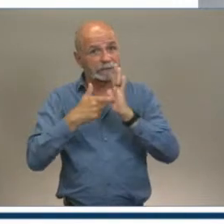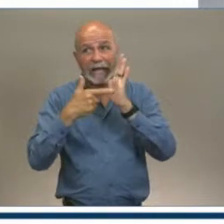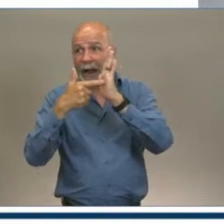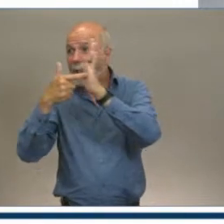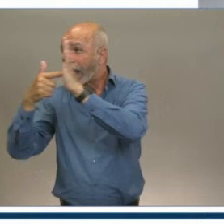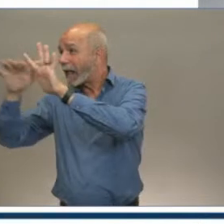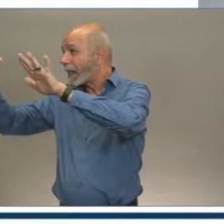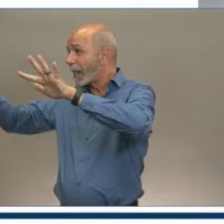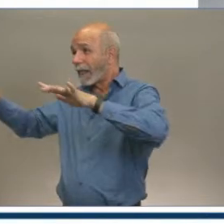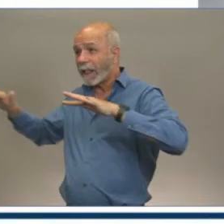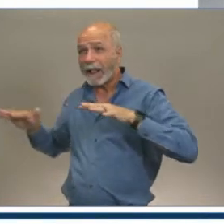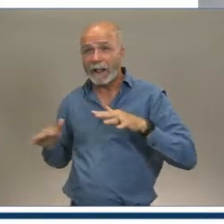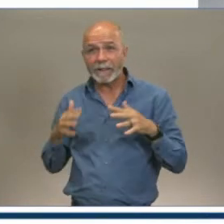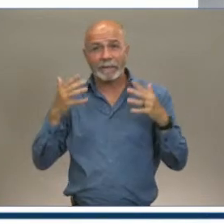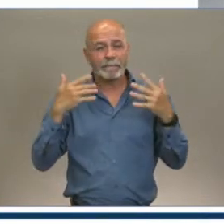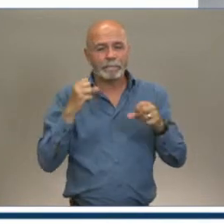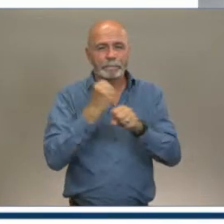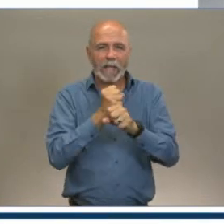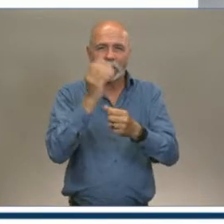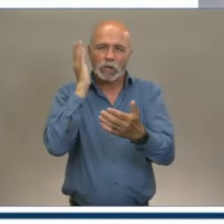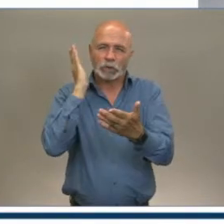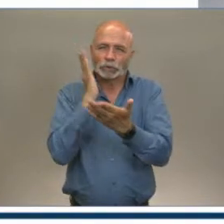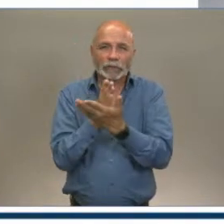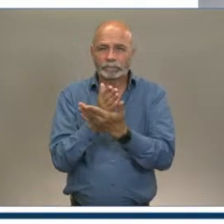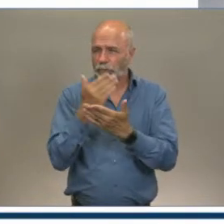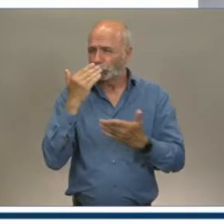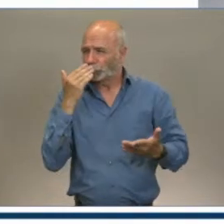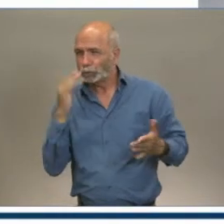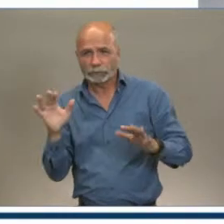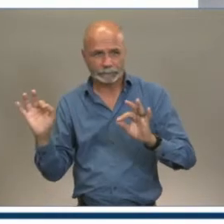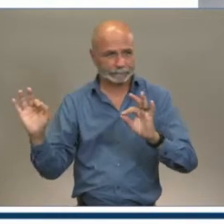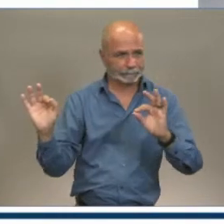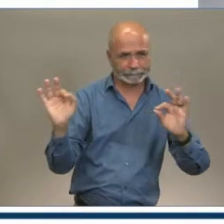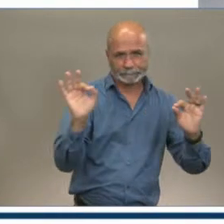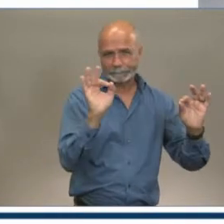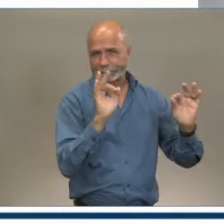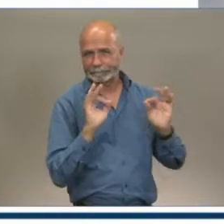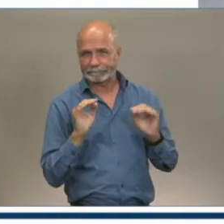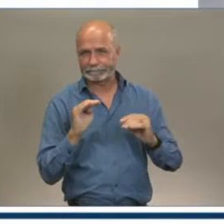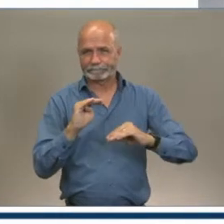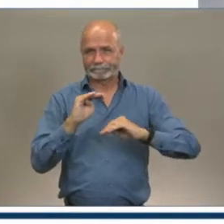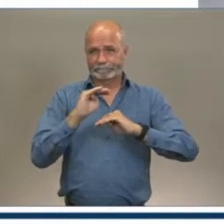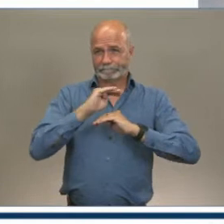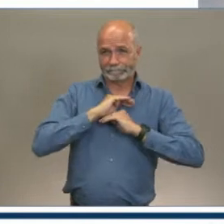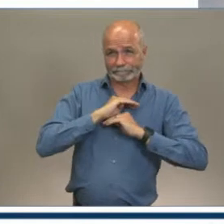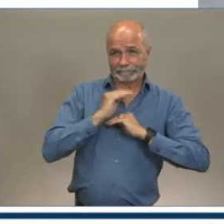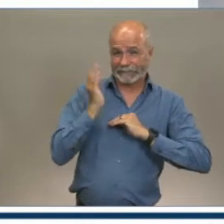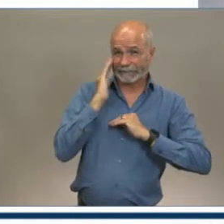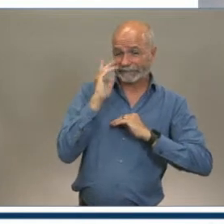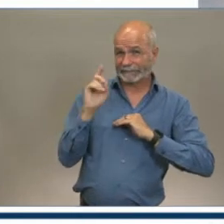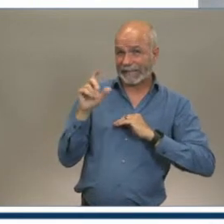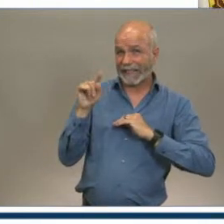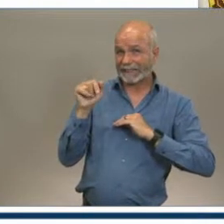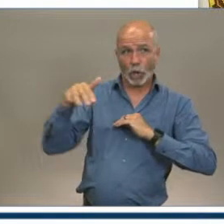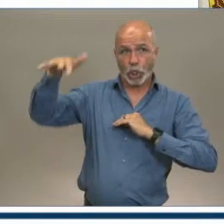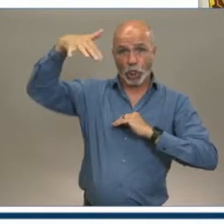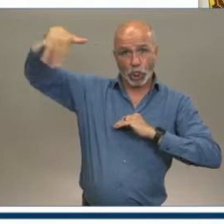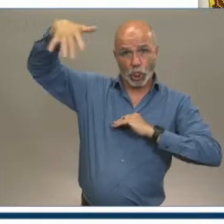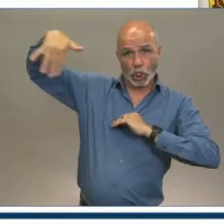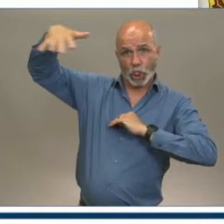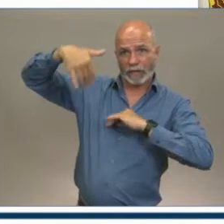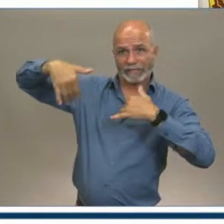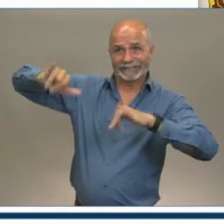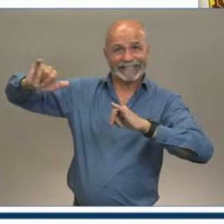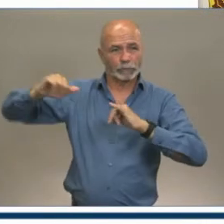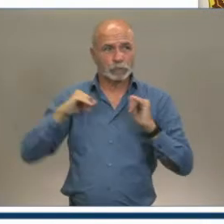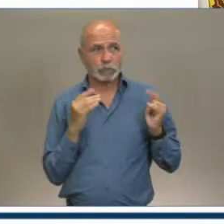to ensure that we have better coverage here to combat potential Delta variants that could come in. Next, we'll go to Adrian